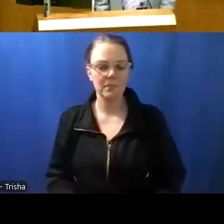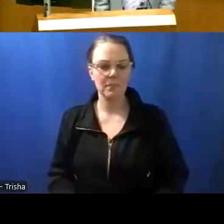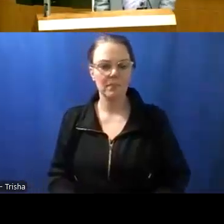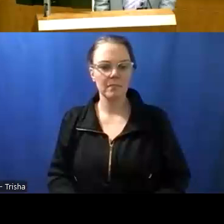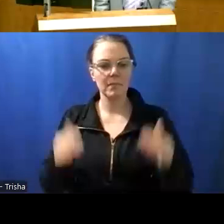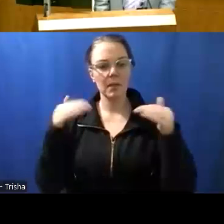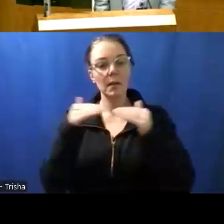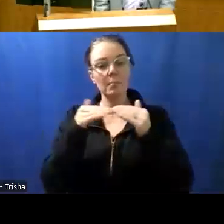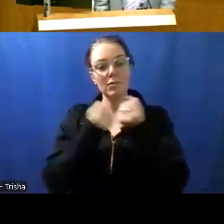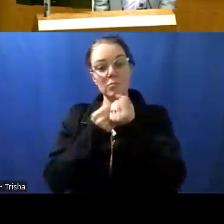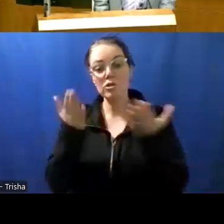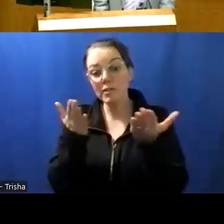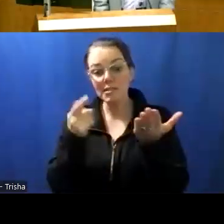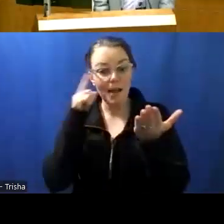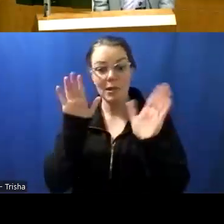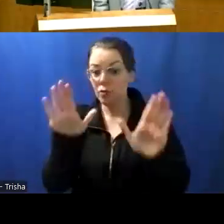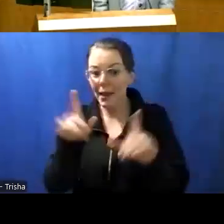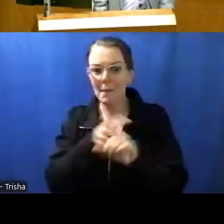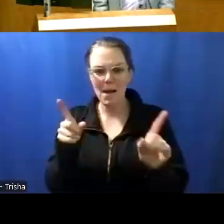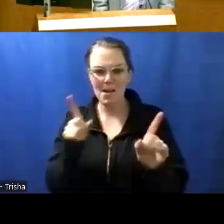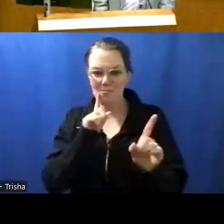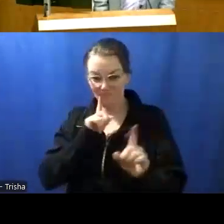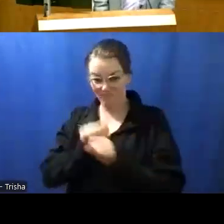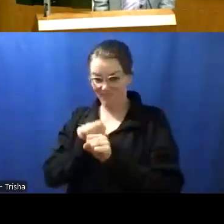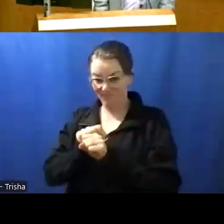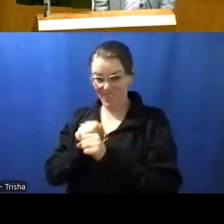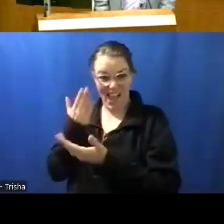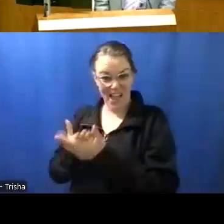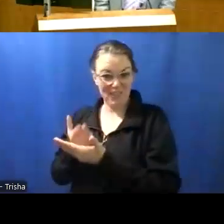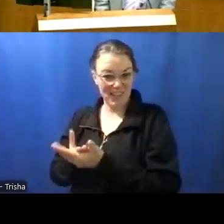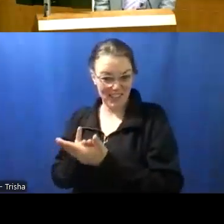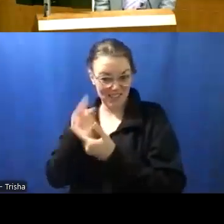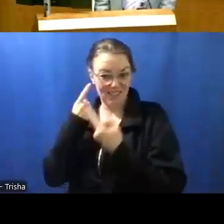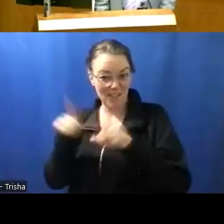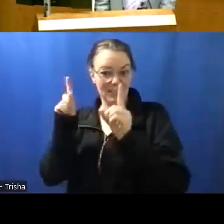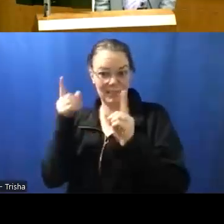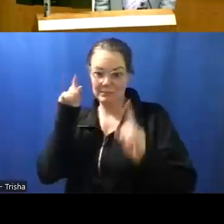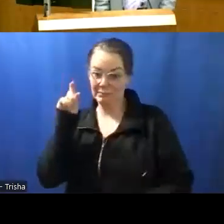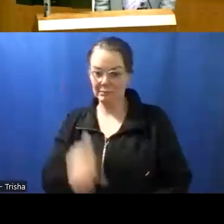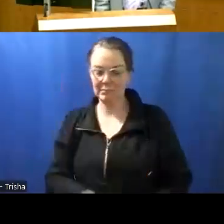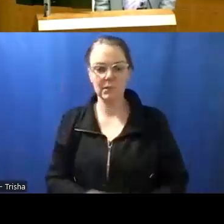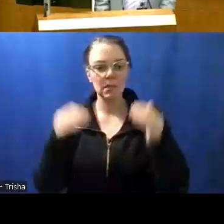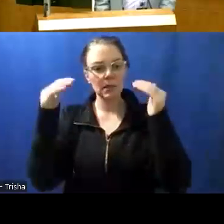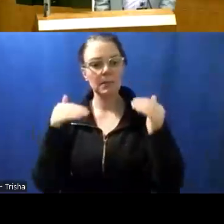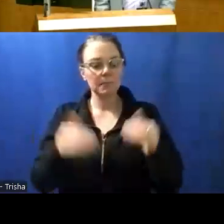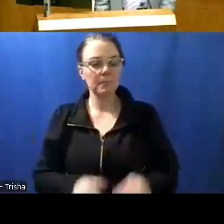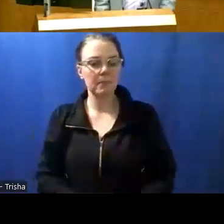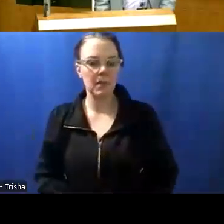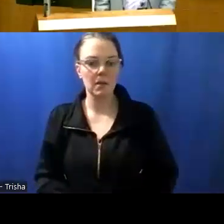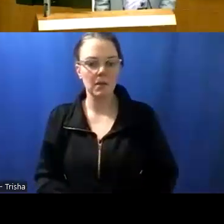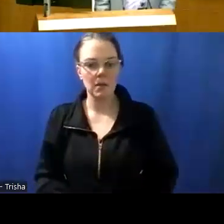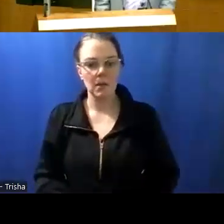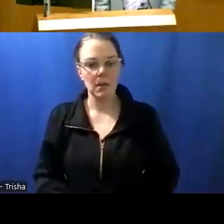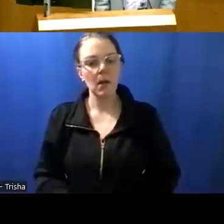Peer support services, I think, are great, but we don't really know how well they work for this population, and we